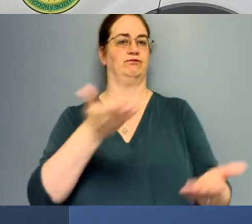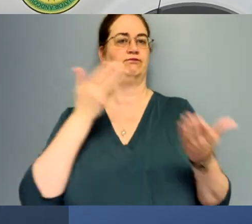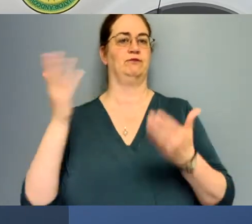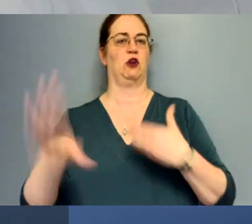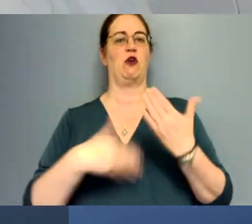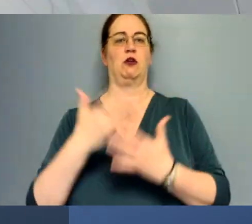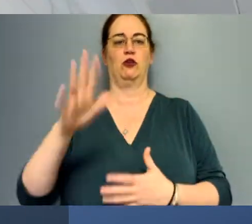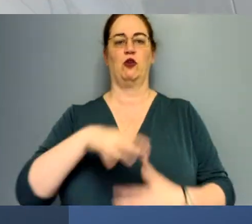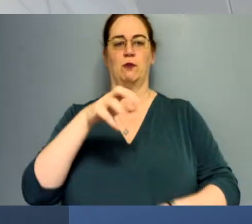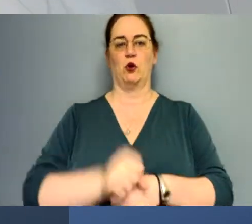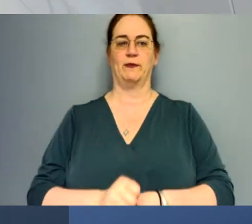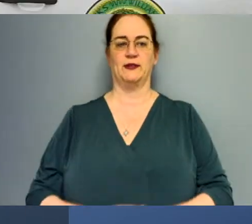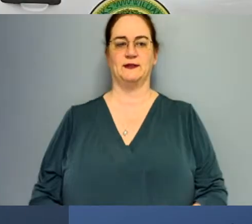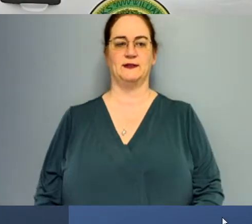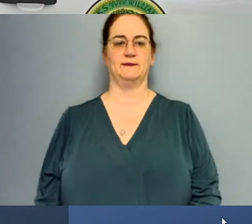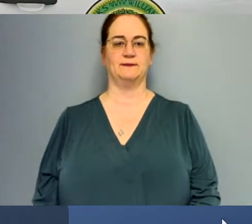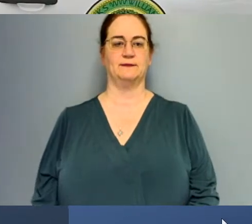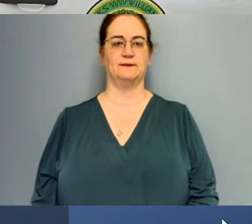appointments.